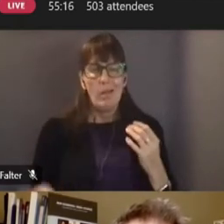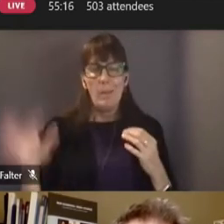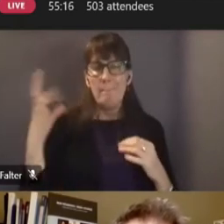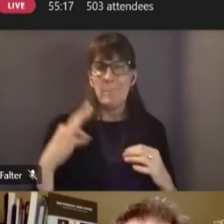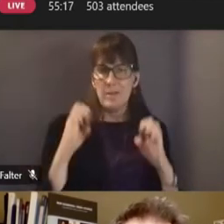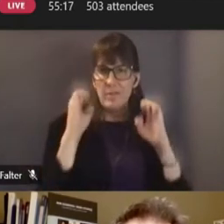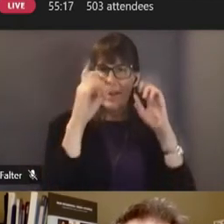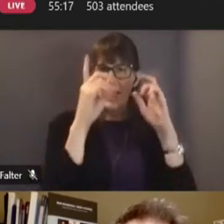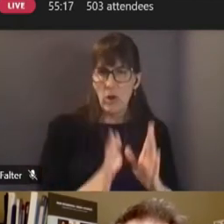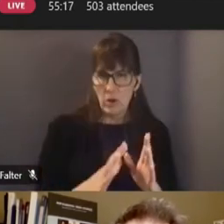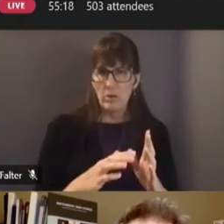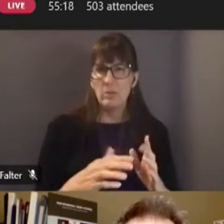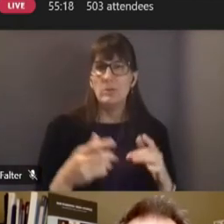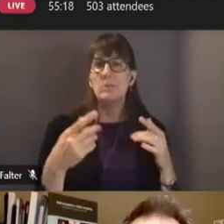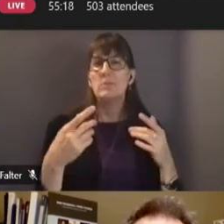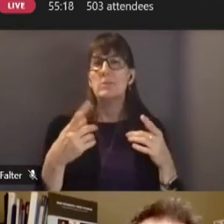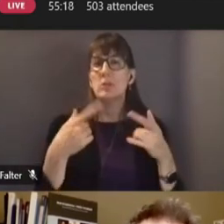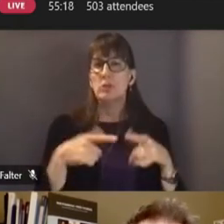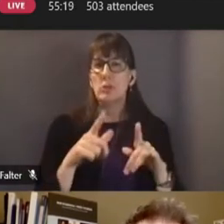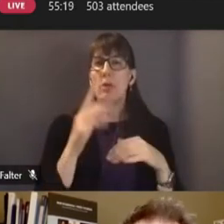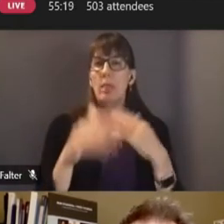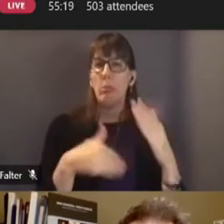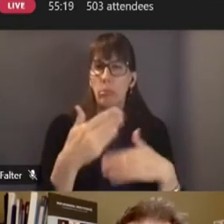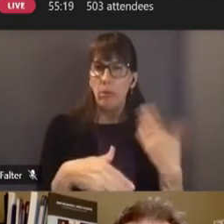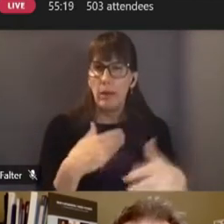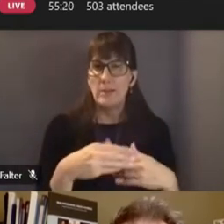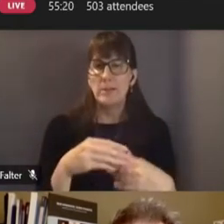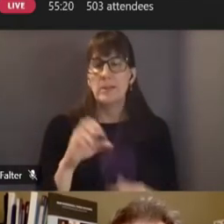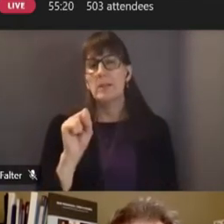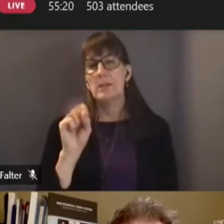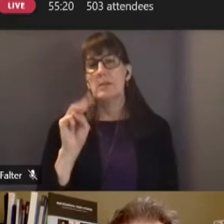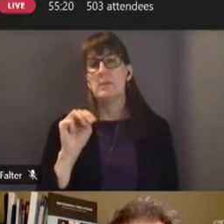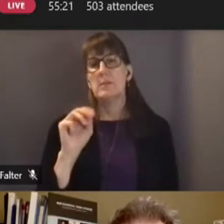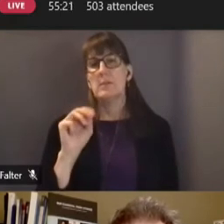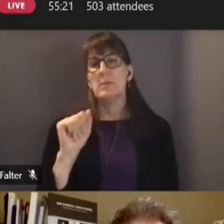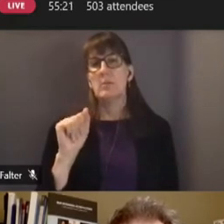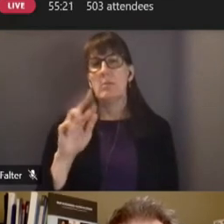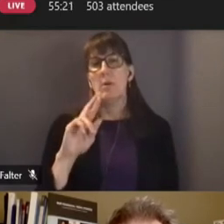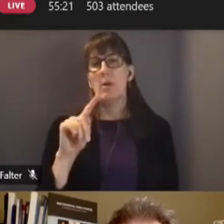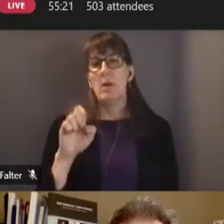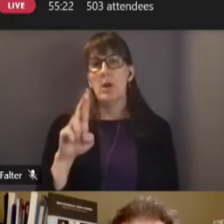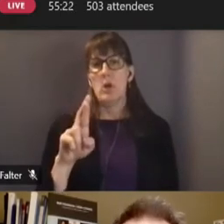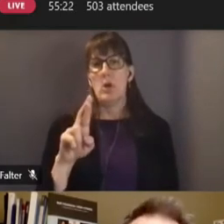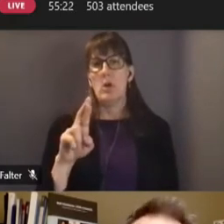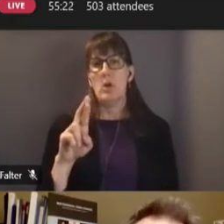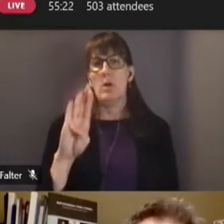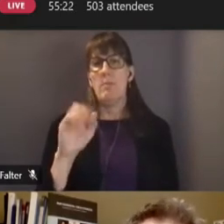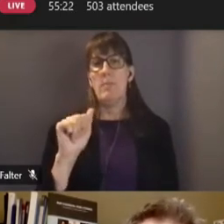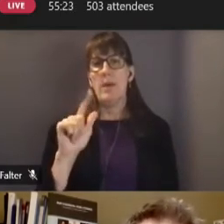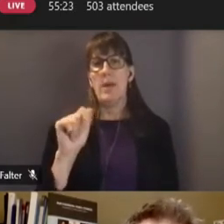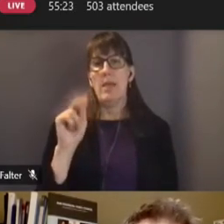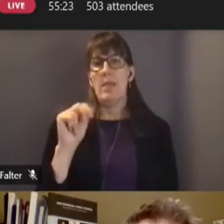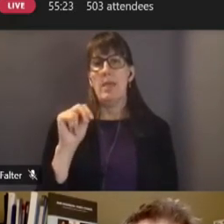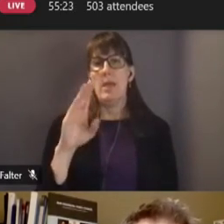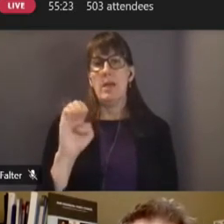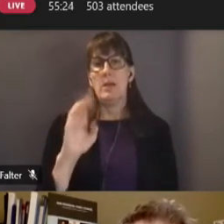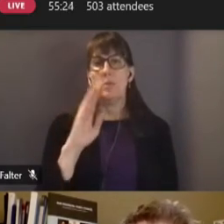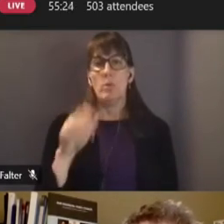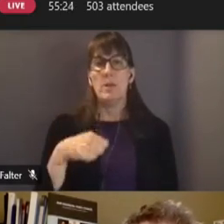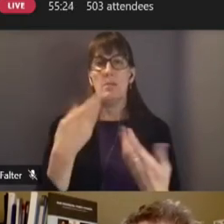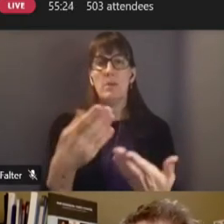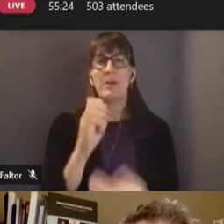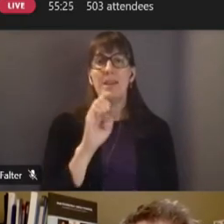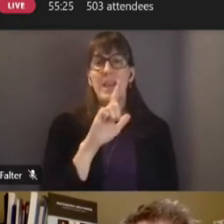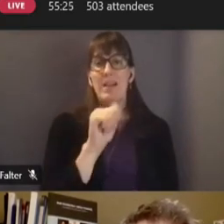students are learning. So Smarter Balanced will be administered in ELA and math, as well as the science assessment. And those are the